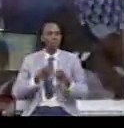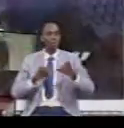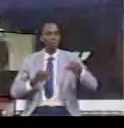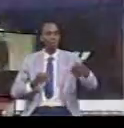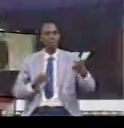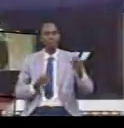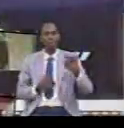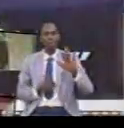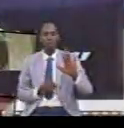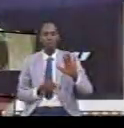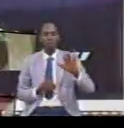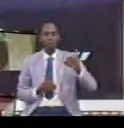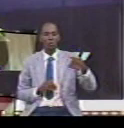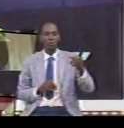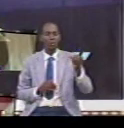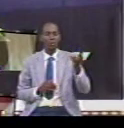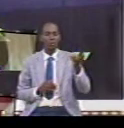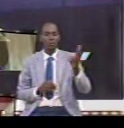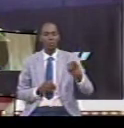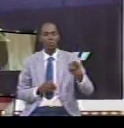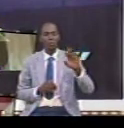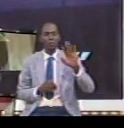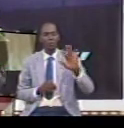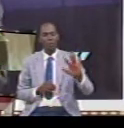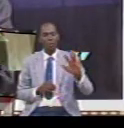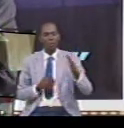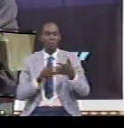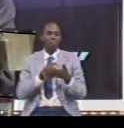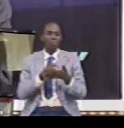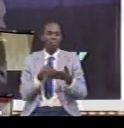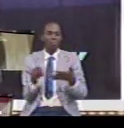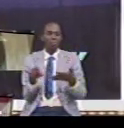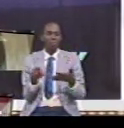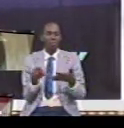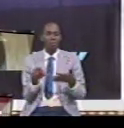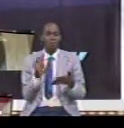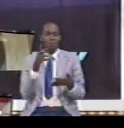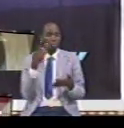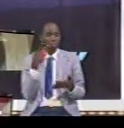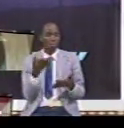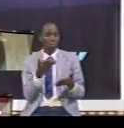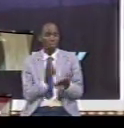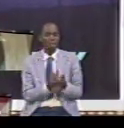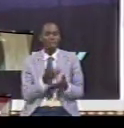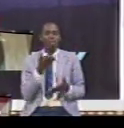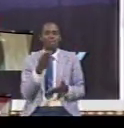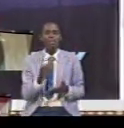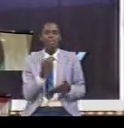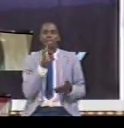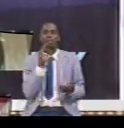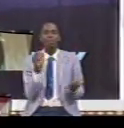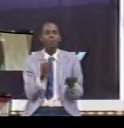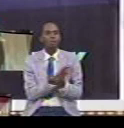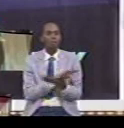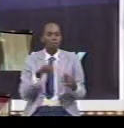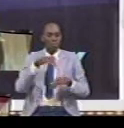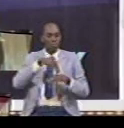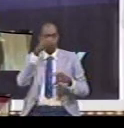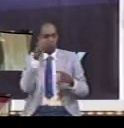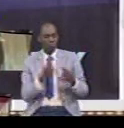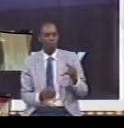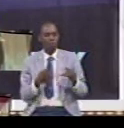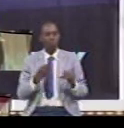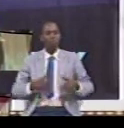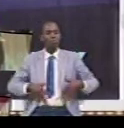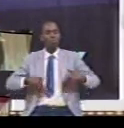chapter 5. John chapter 5. And you see, there's damnation at the end of the life of